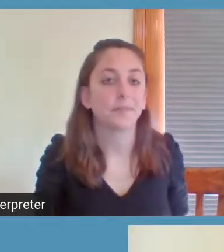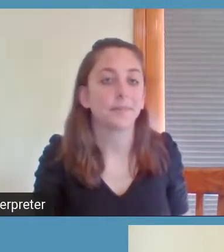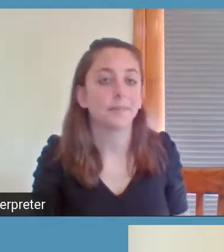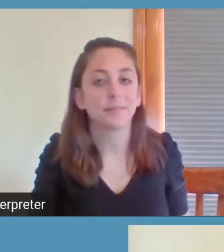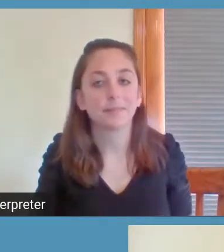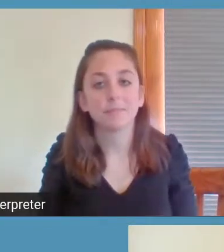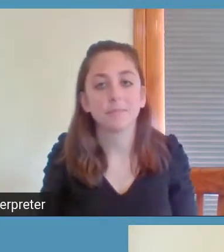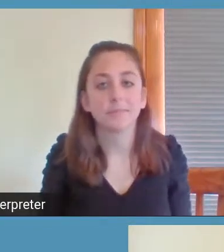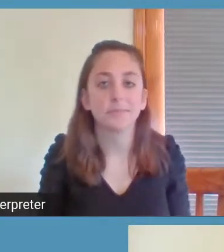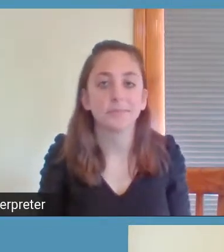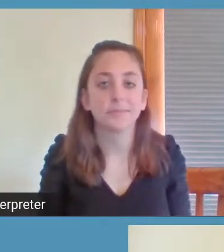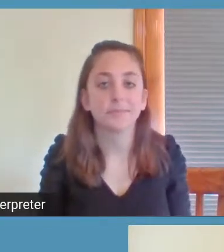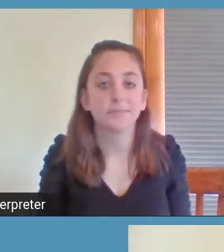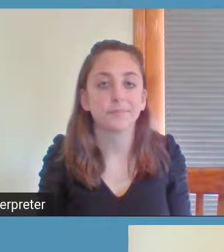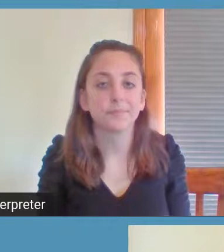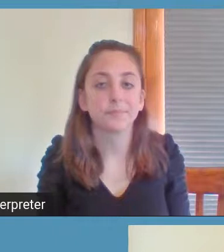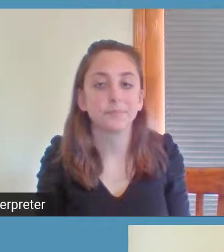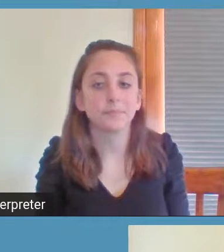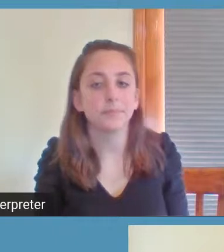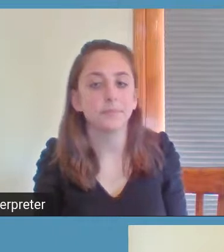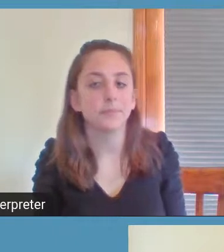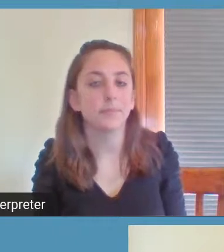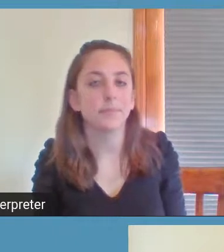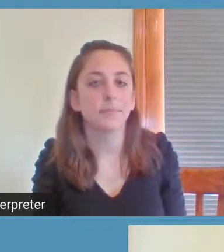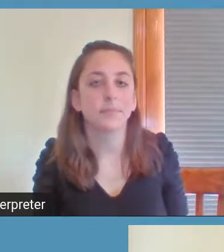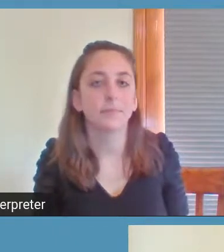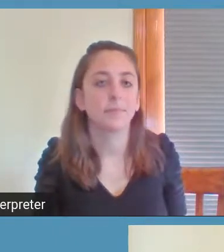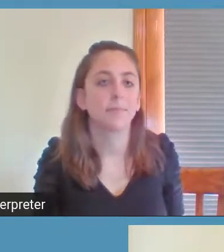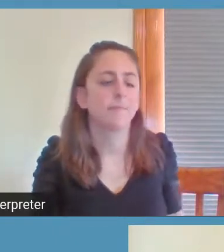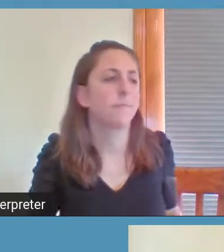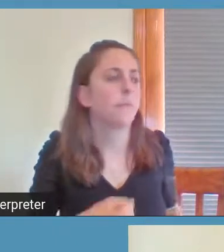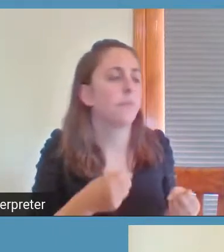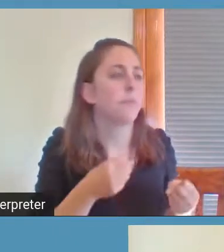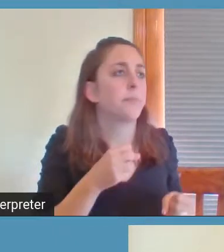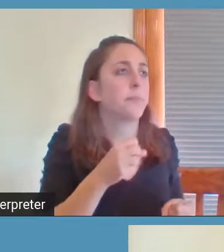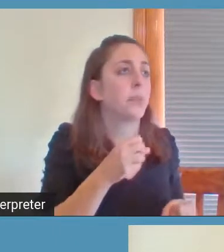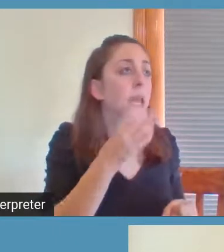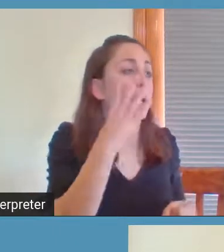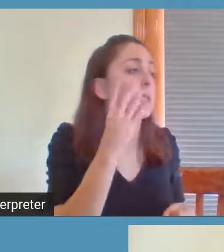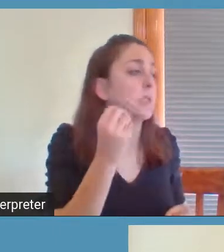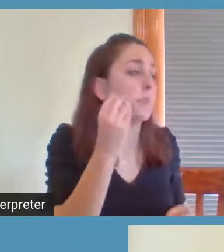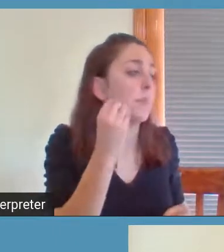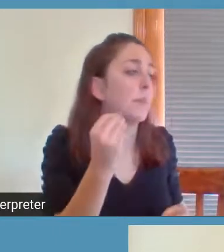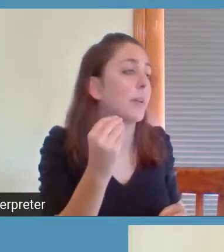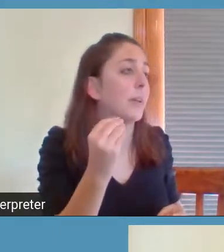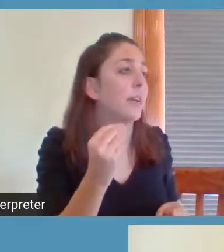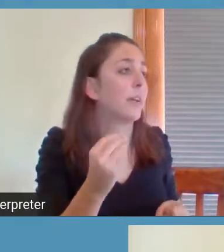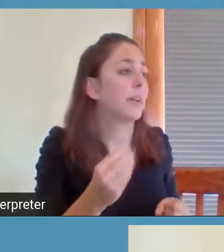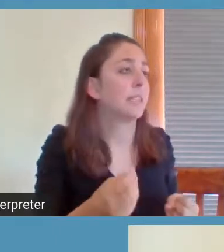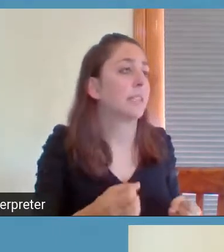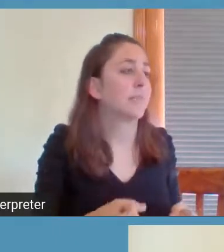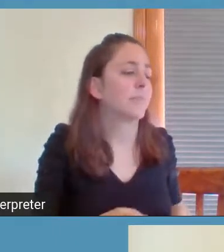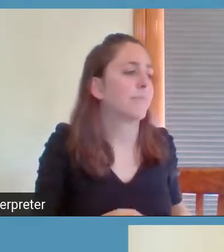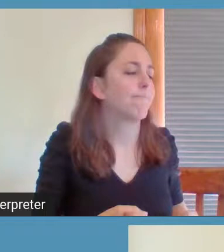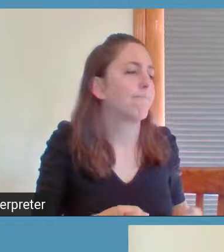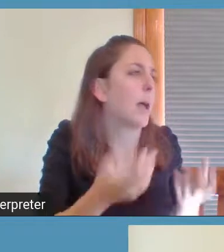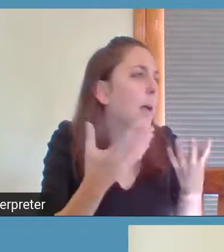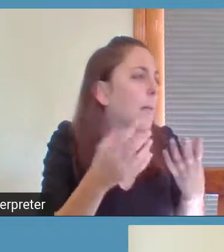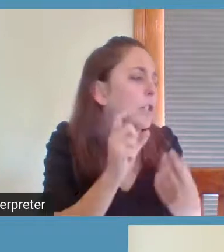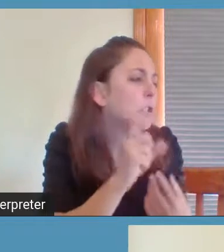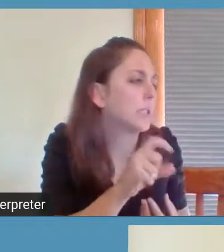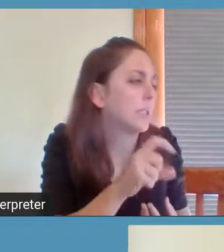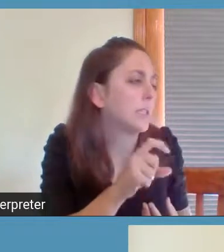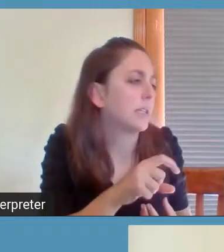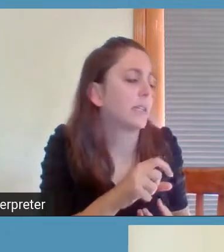right. Let's see, how much experience does one need to have if doing this on their own? Like they don't have a